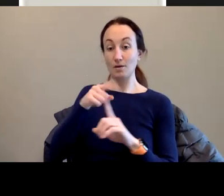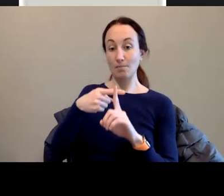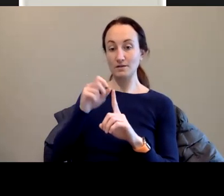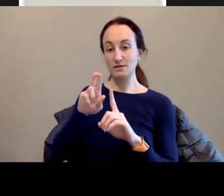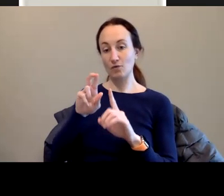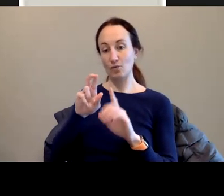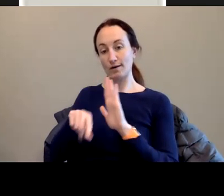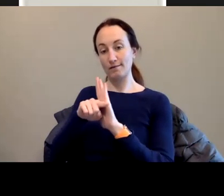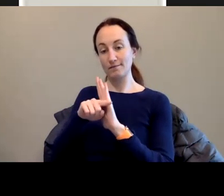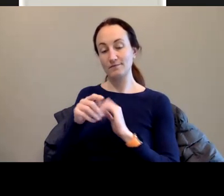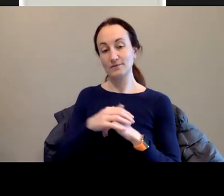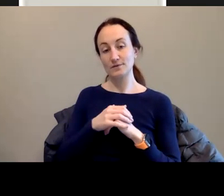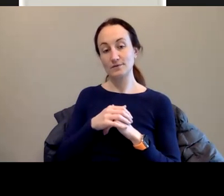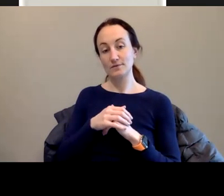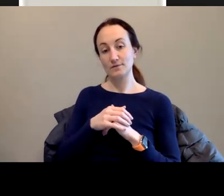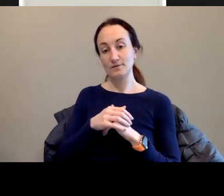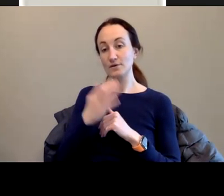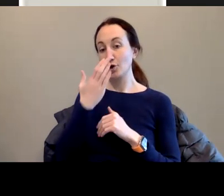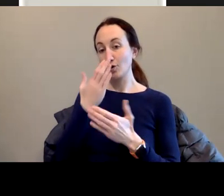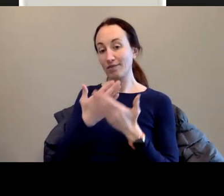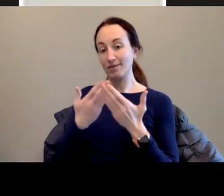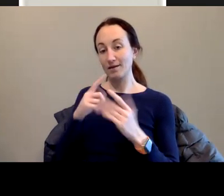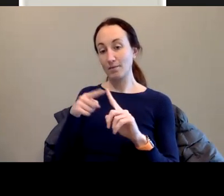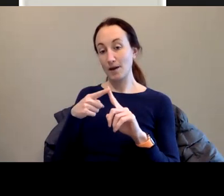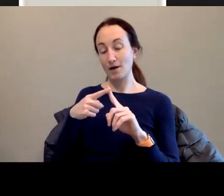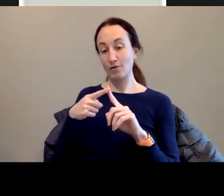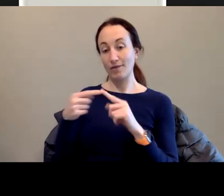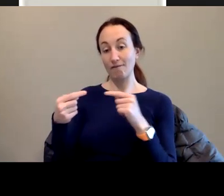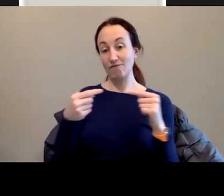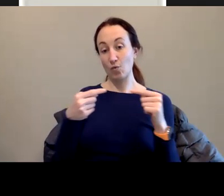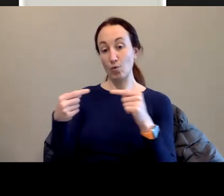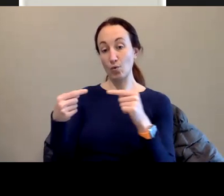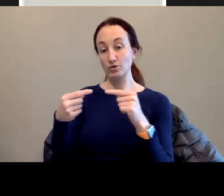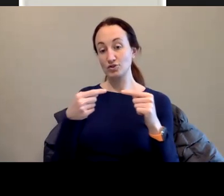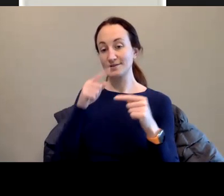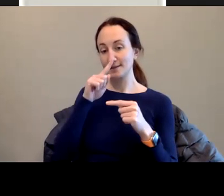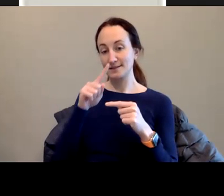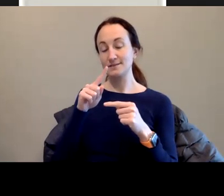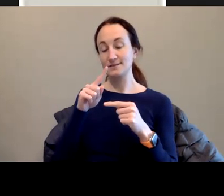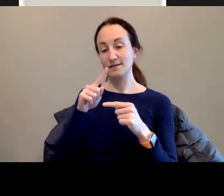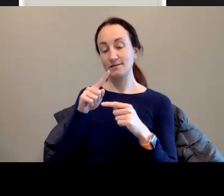negative. And the good thing about this force is that it is